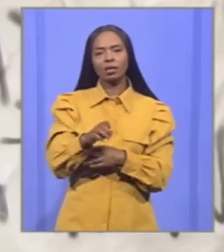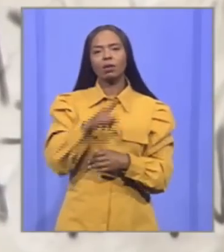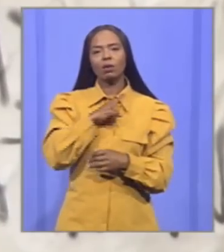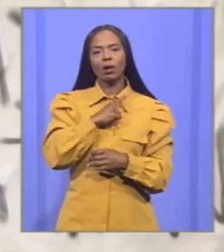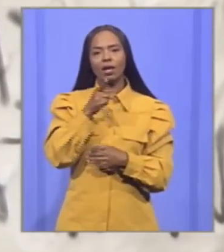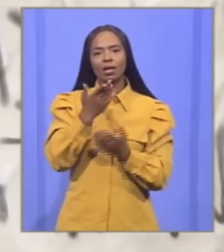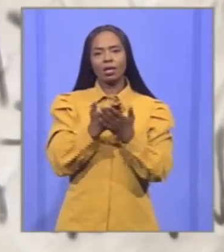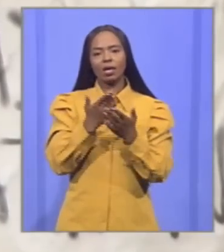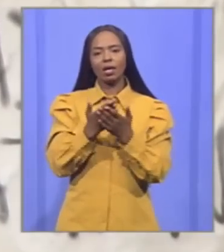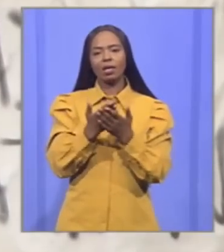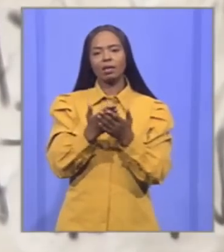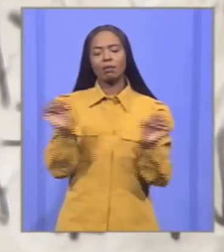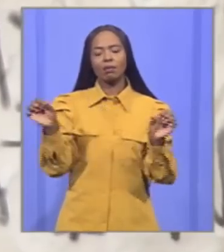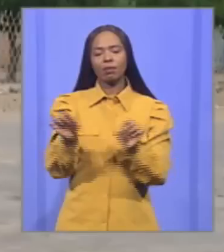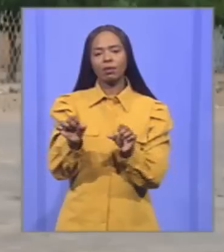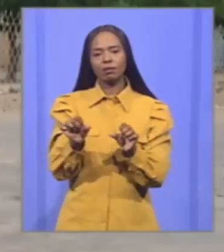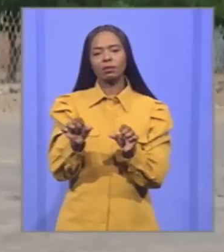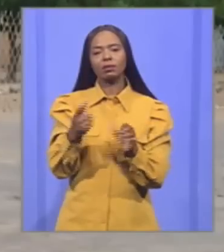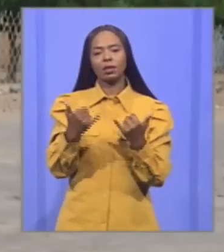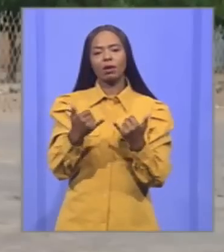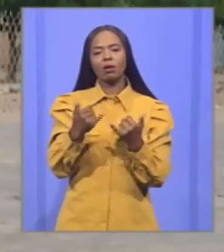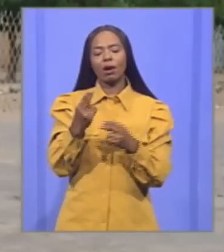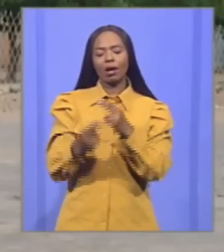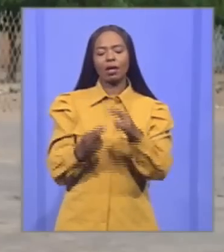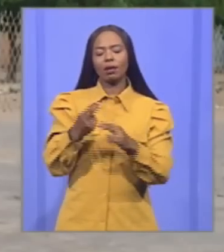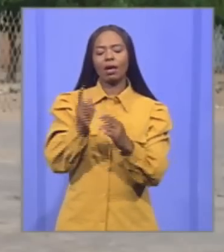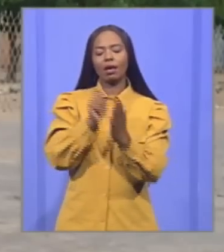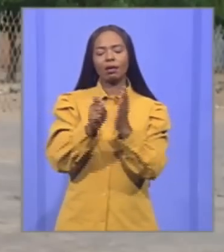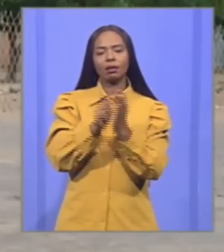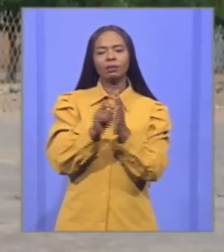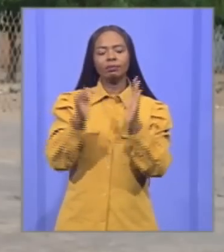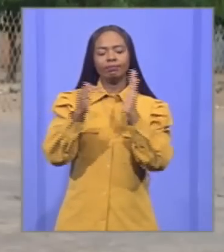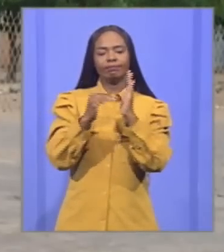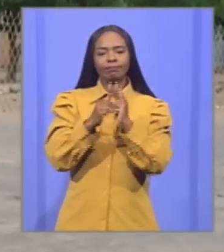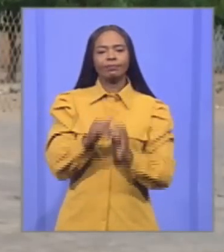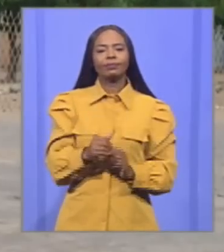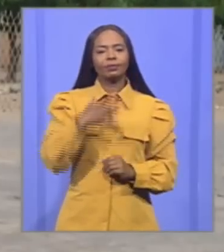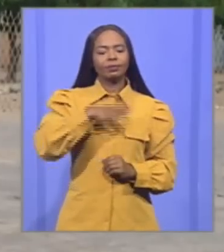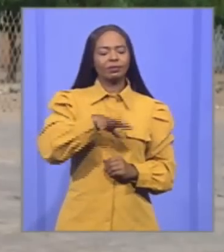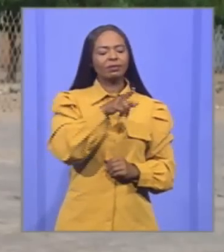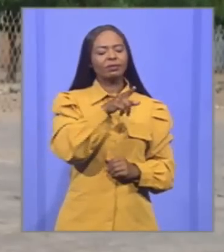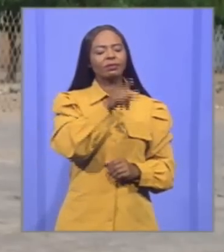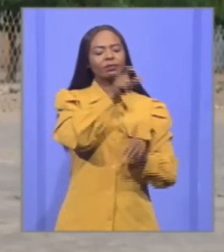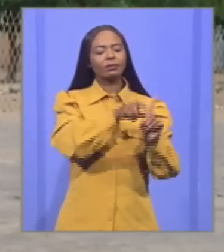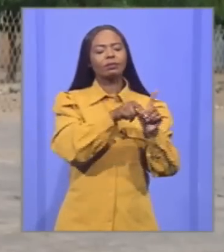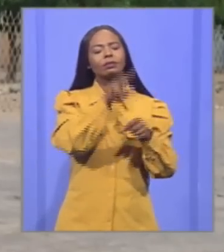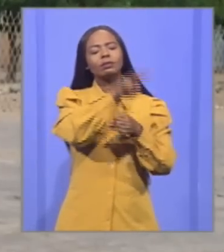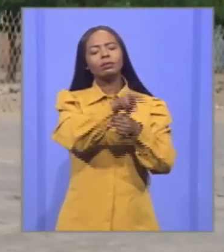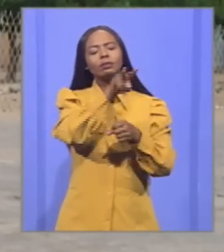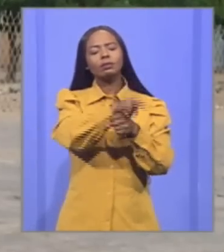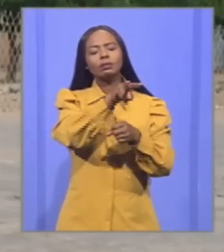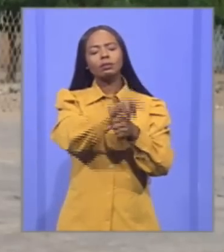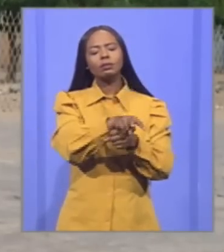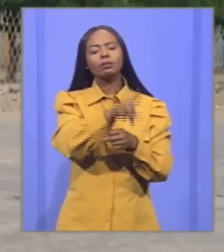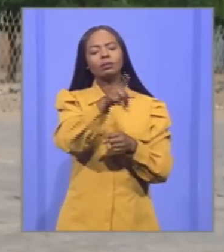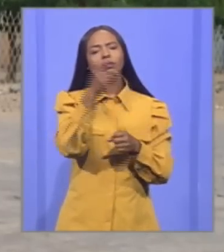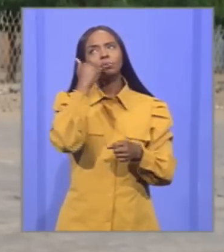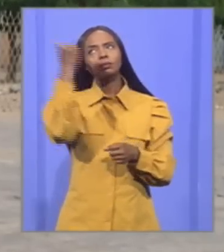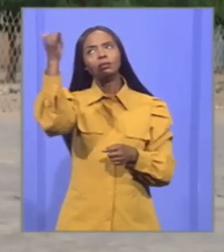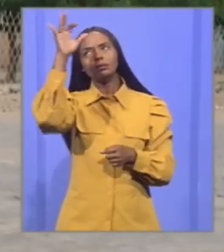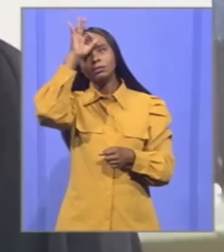gona dipoelo tša bona tša marematlong. O bonwe ke yo mongwe wa bahlahlobi bao ba bego ba beile leihlo ditlhahlobo tše le go mmiletša